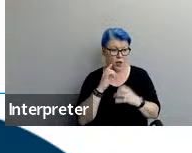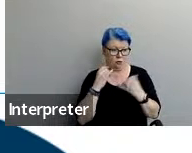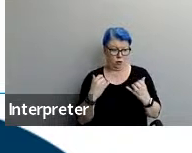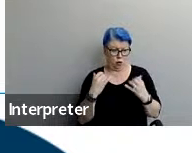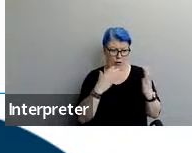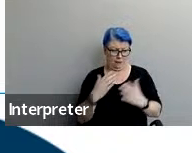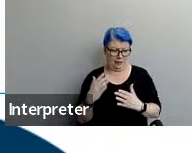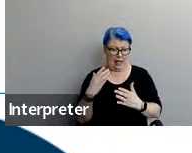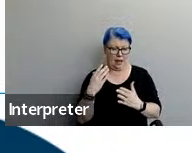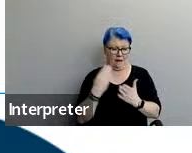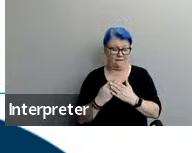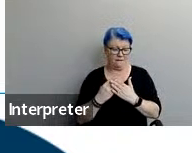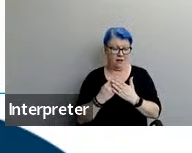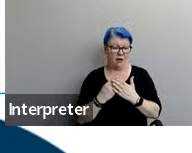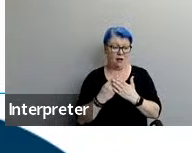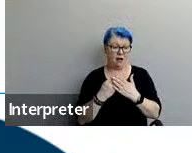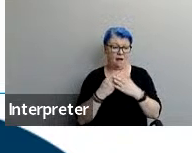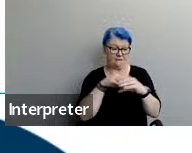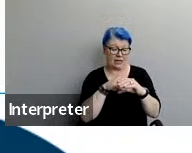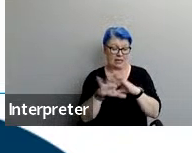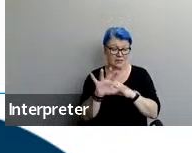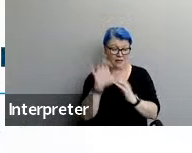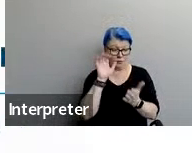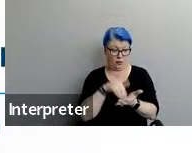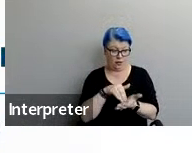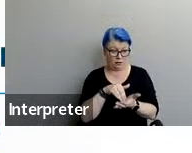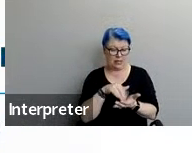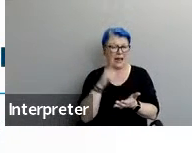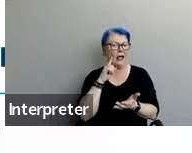about how that may increase over the years.